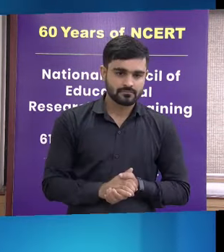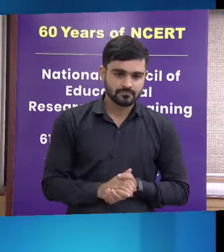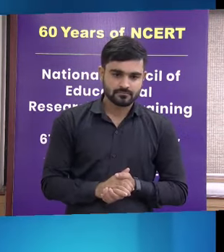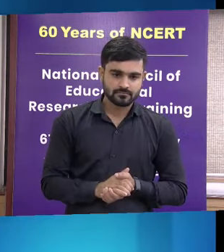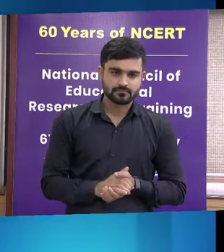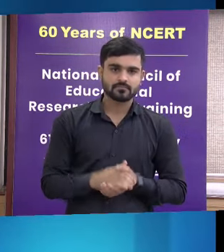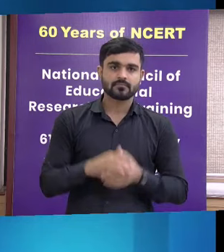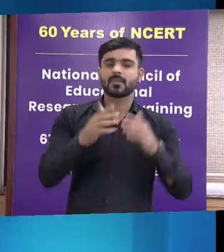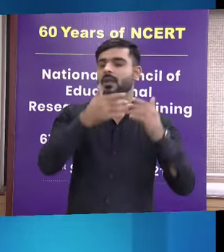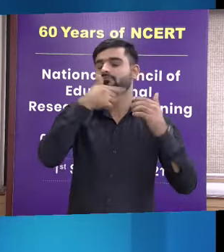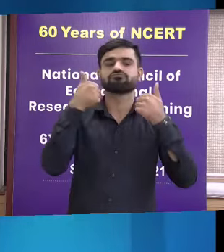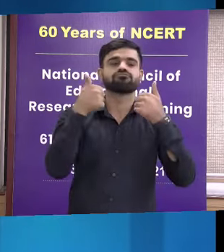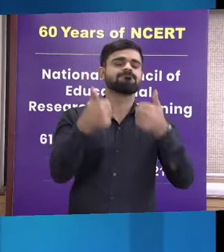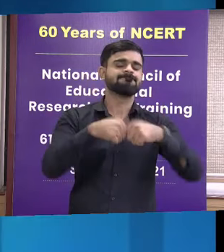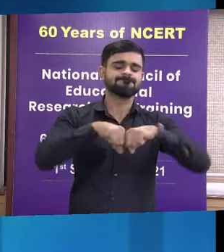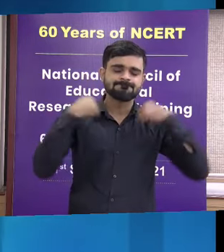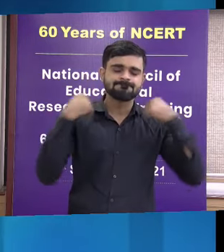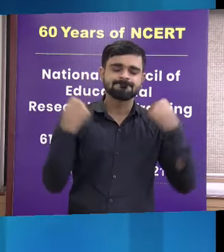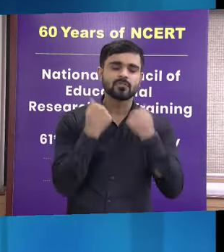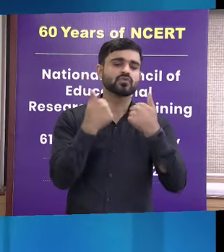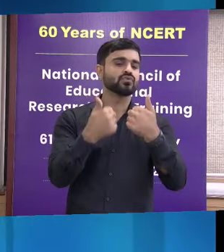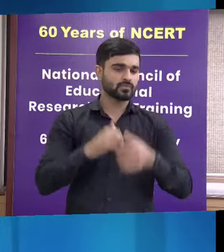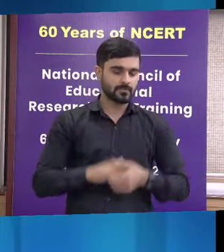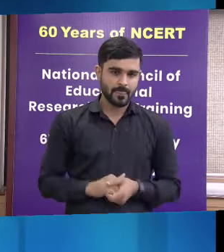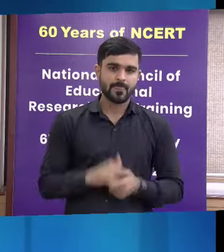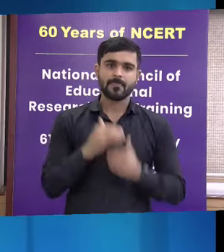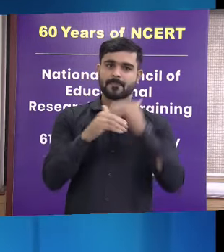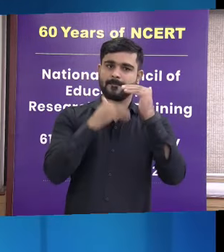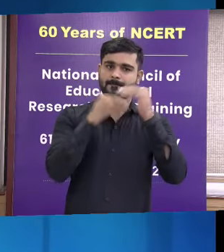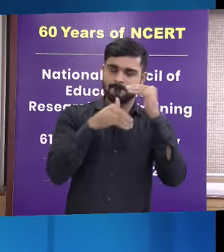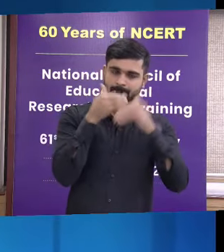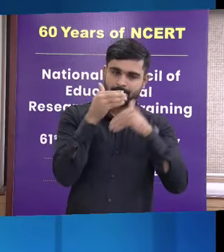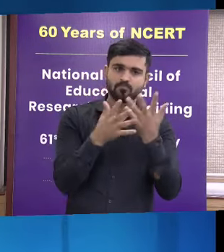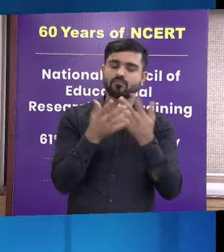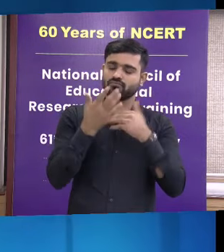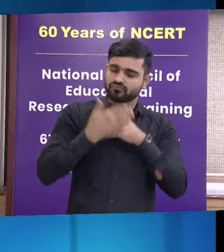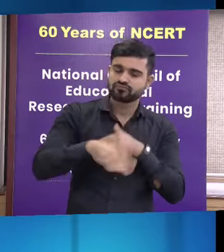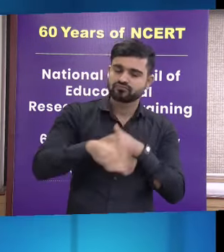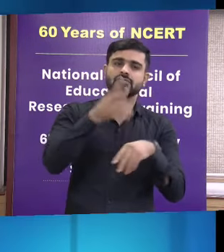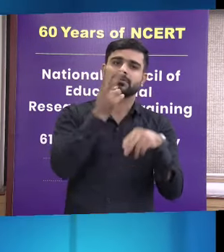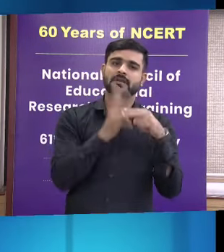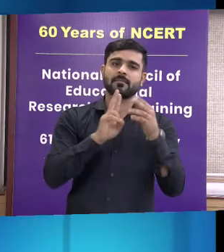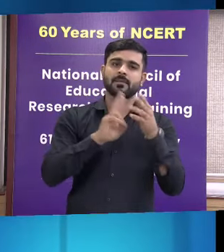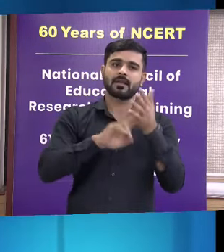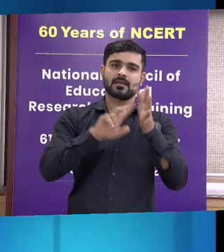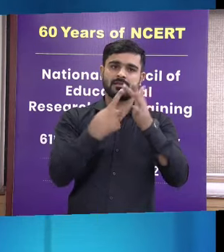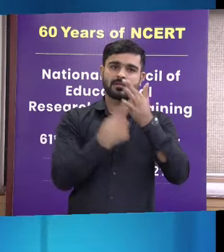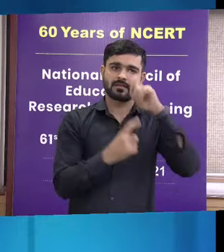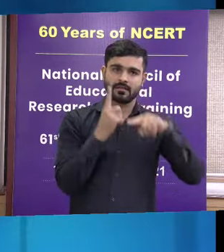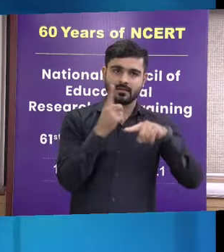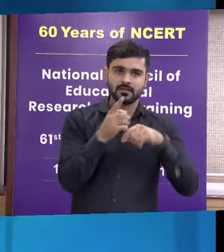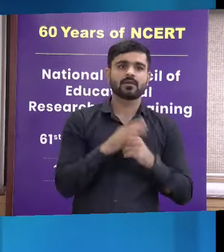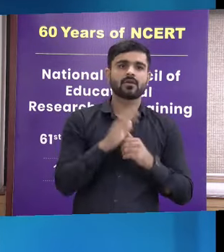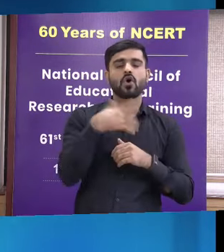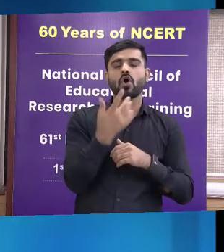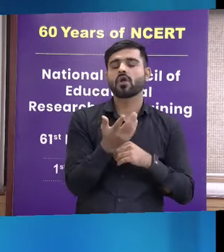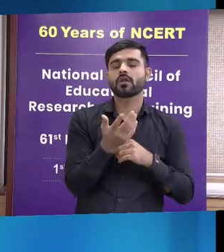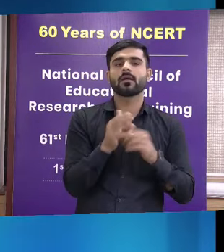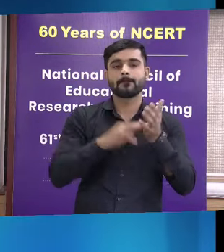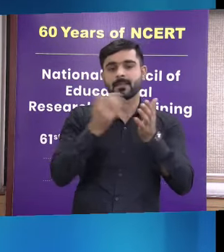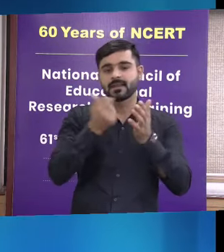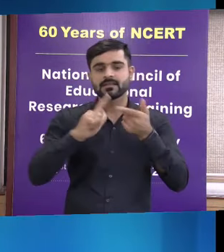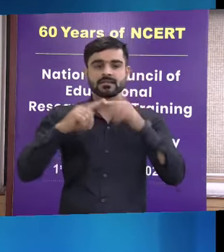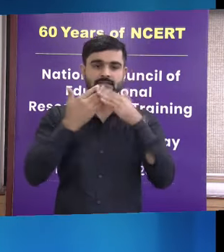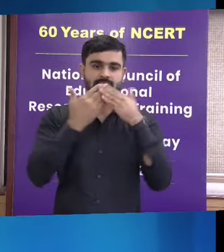give their best to developing not only the NCERT, but also strengthening the Ministry of